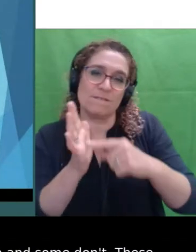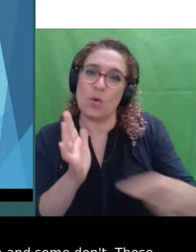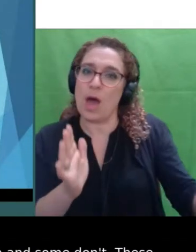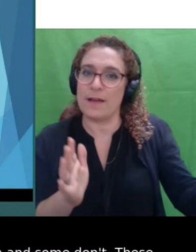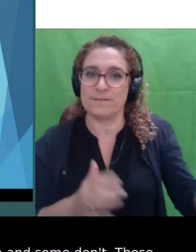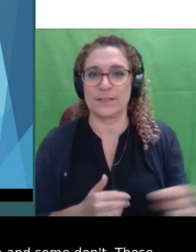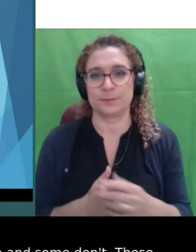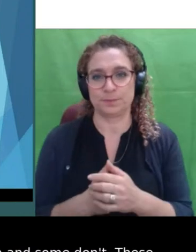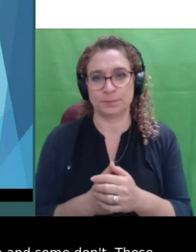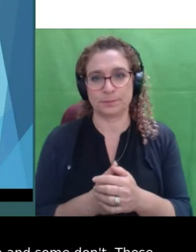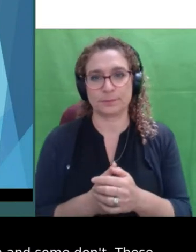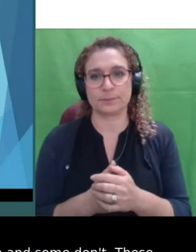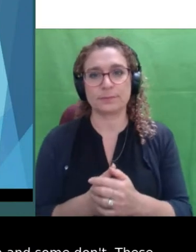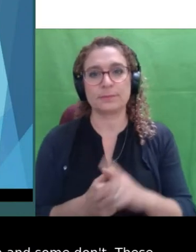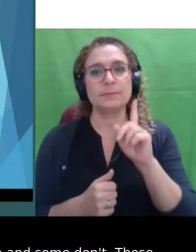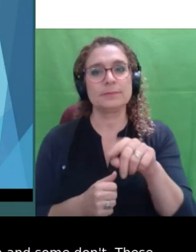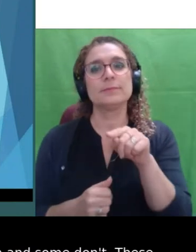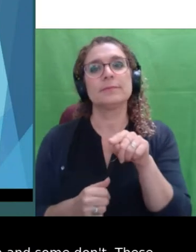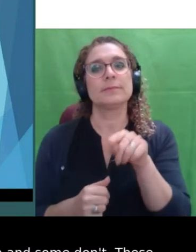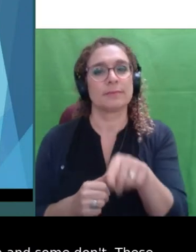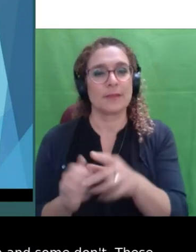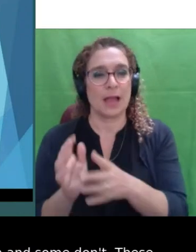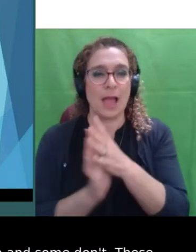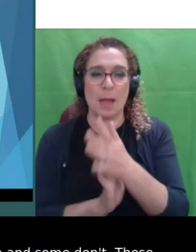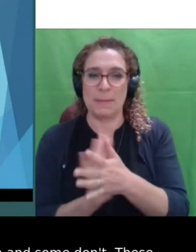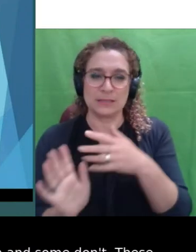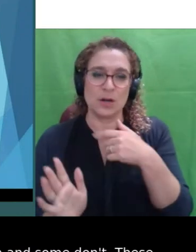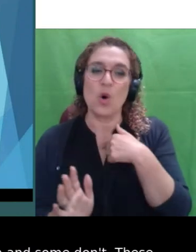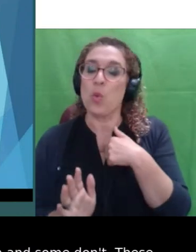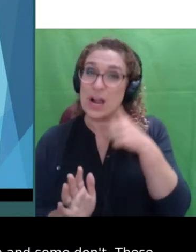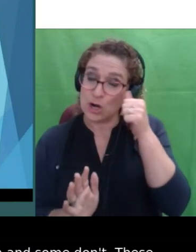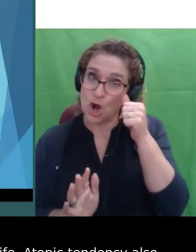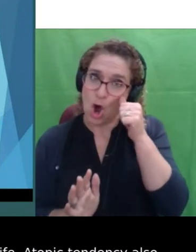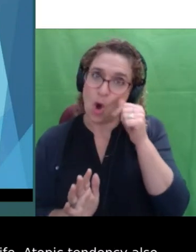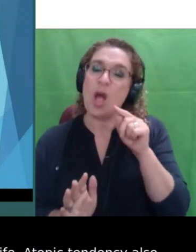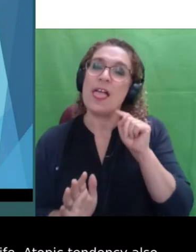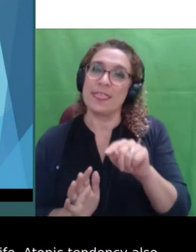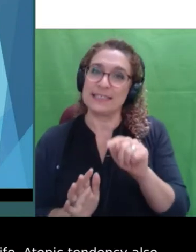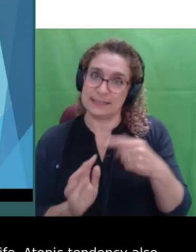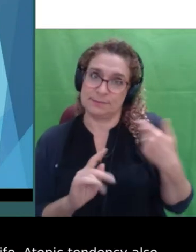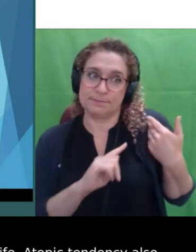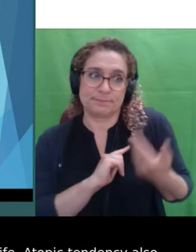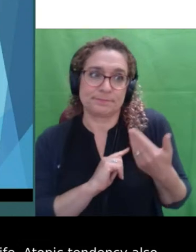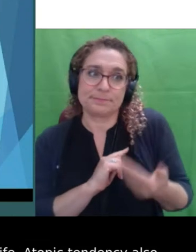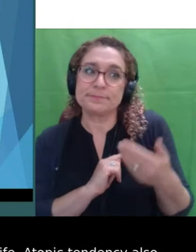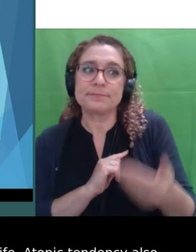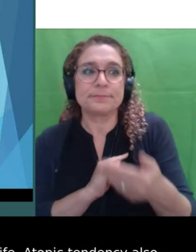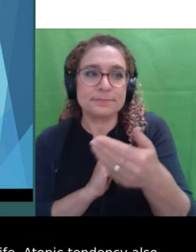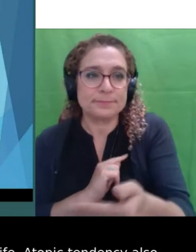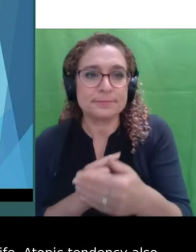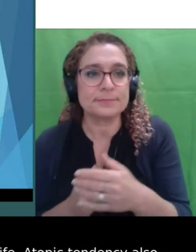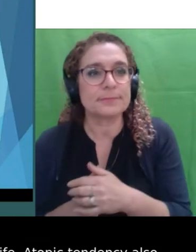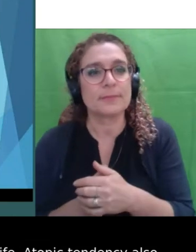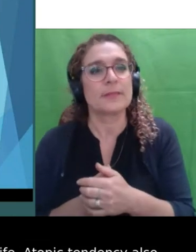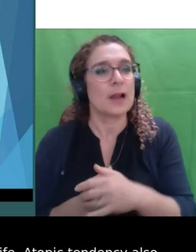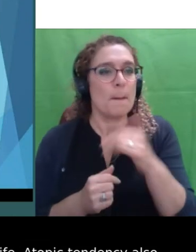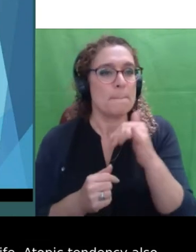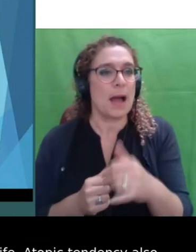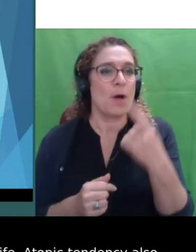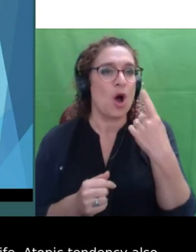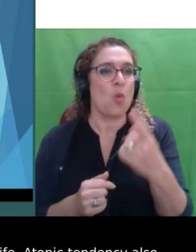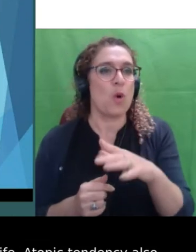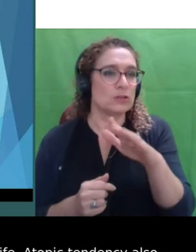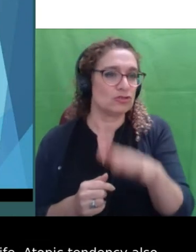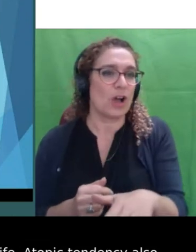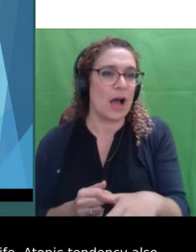tendency also means that we know this inheritance so if one parent has an atopic condition it may be eczema asthma or hay